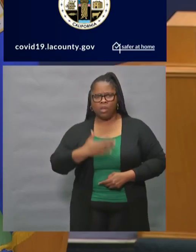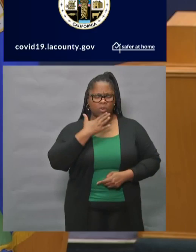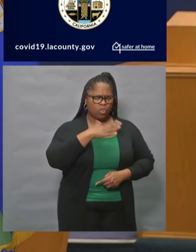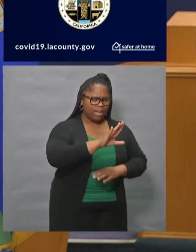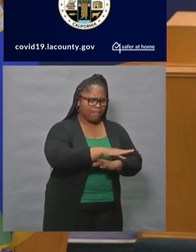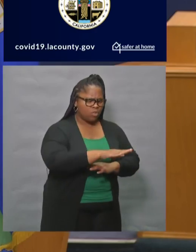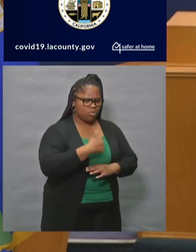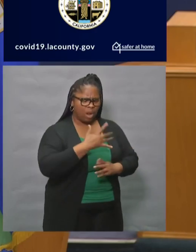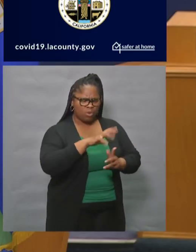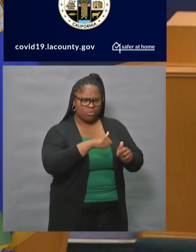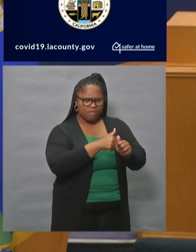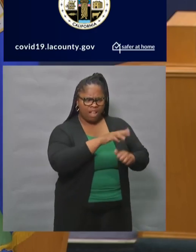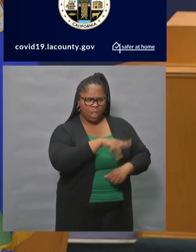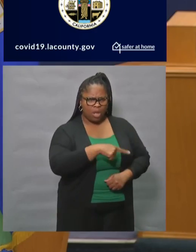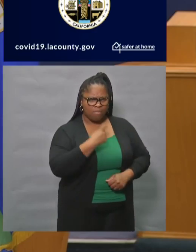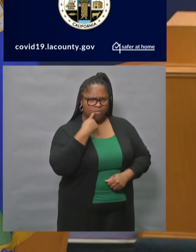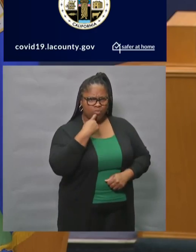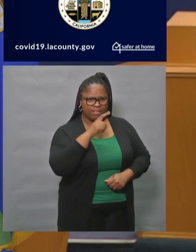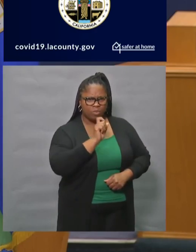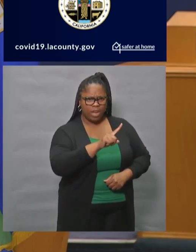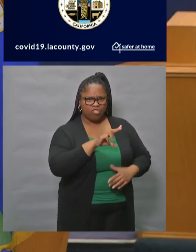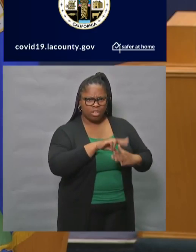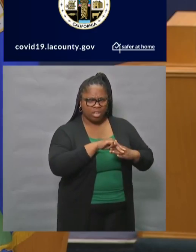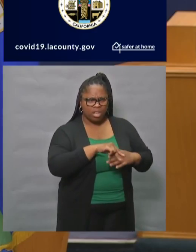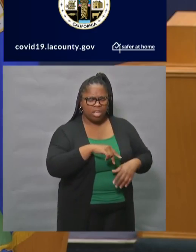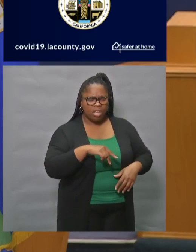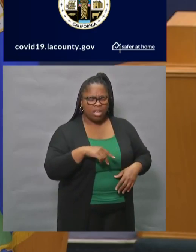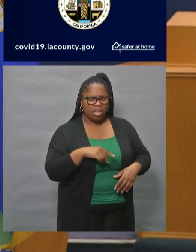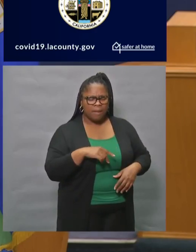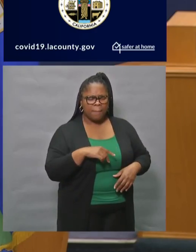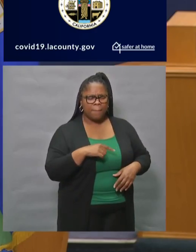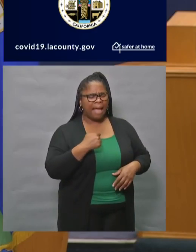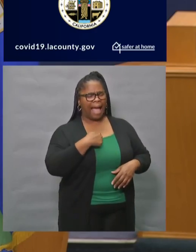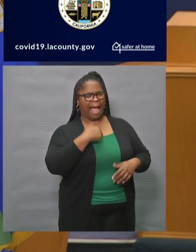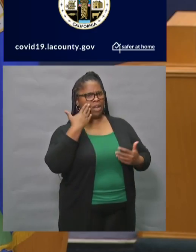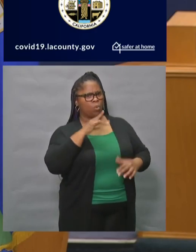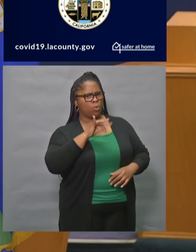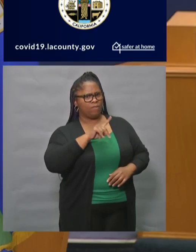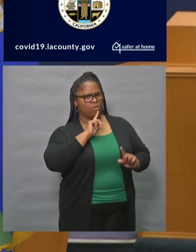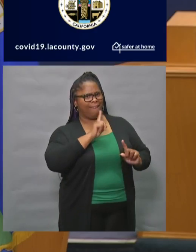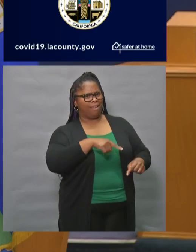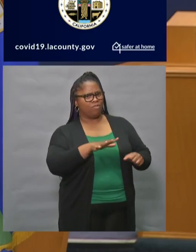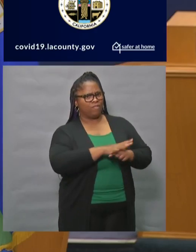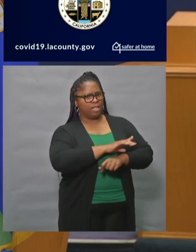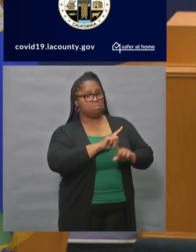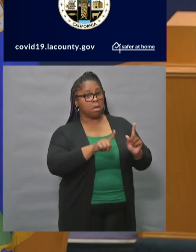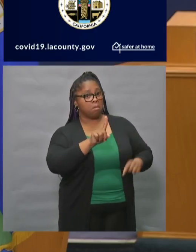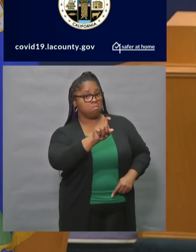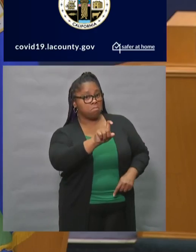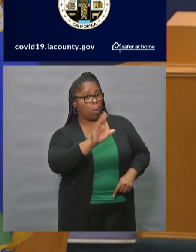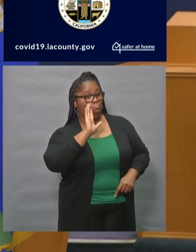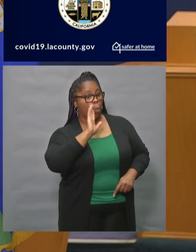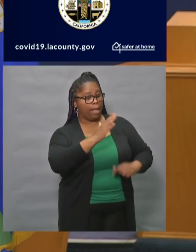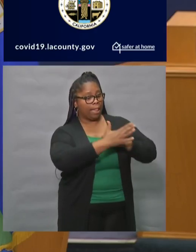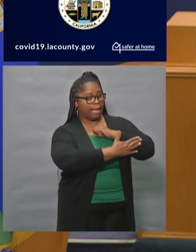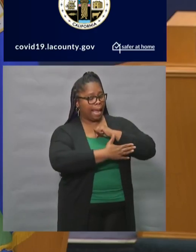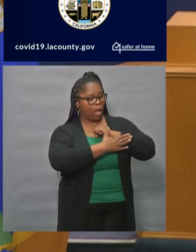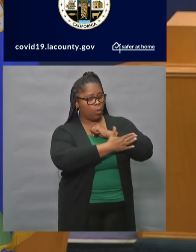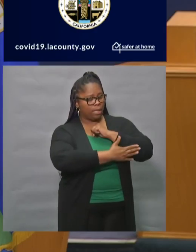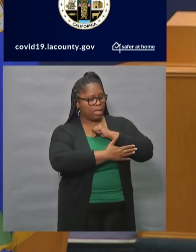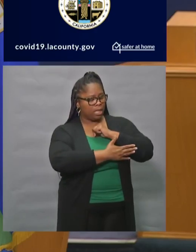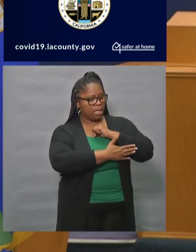follow-up on that last question. I know it was asked. I don't know if it was completely answered, though, but will the county reach a point when testing will